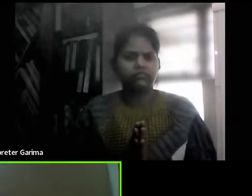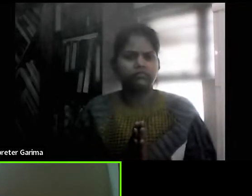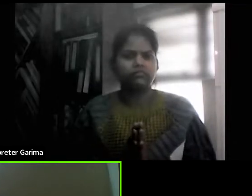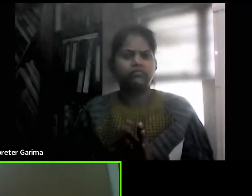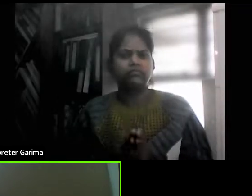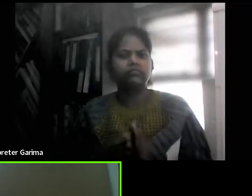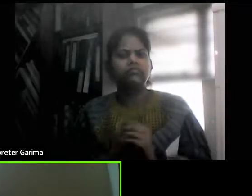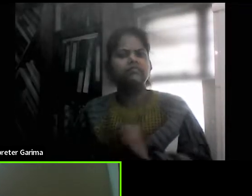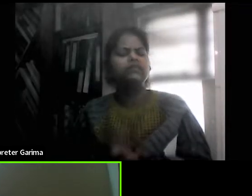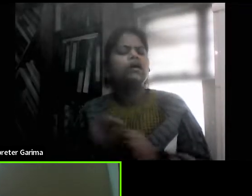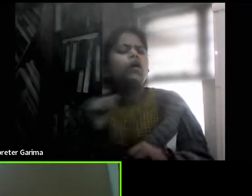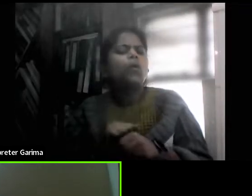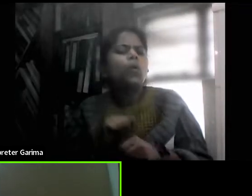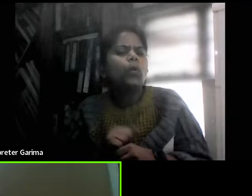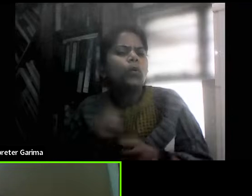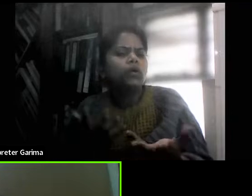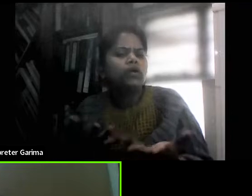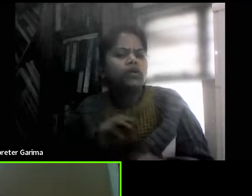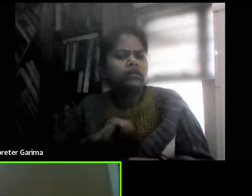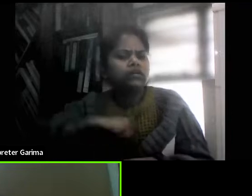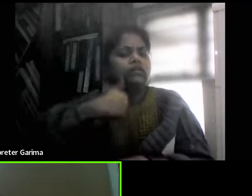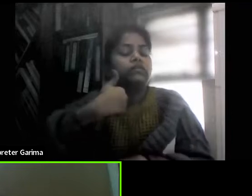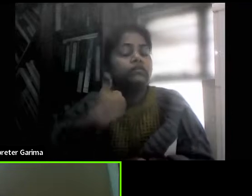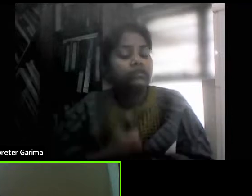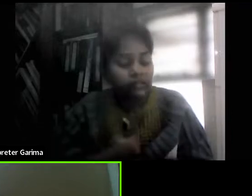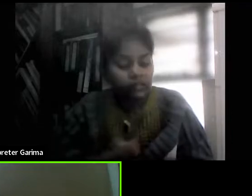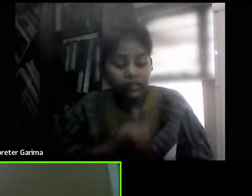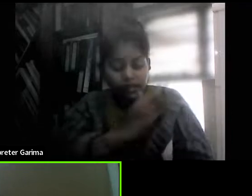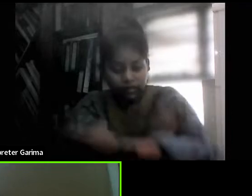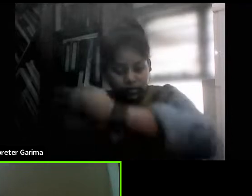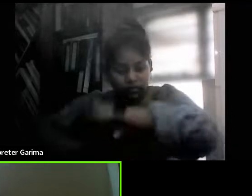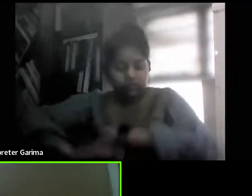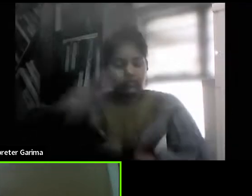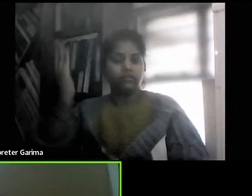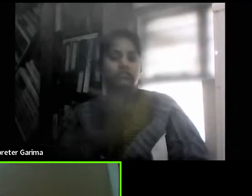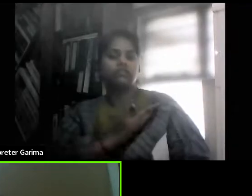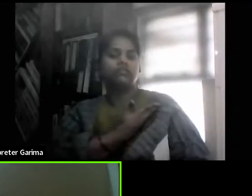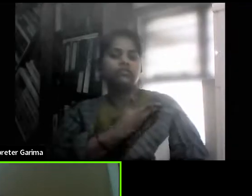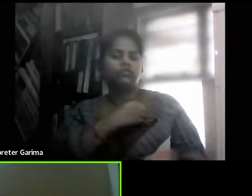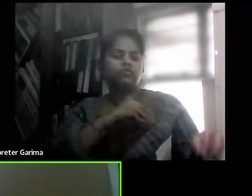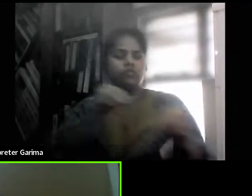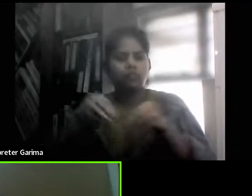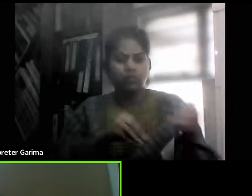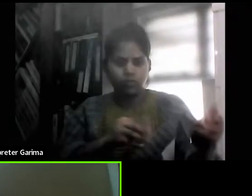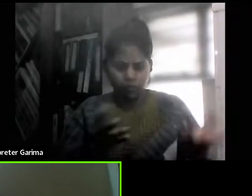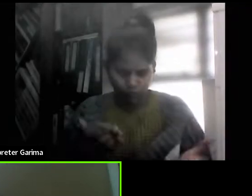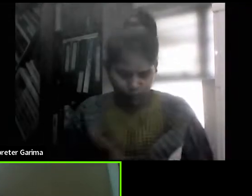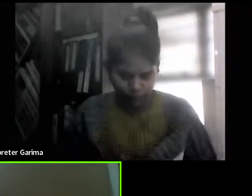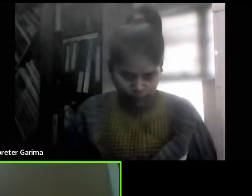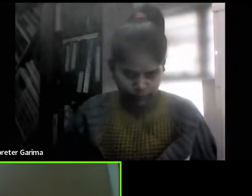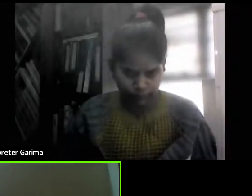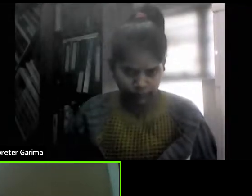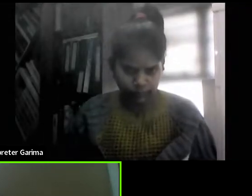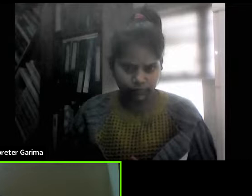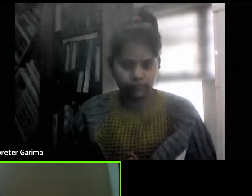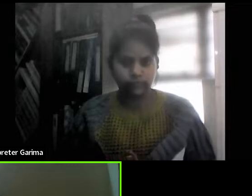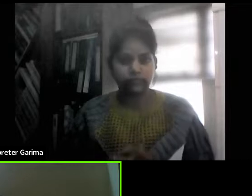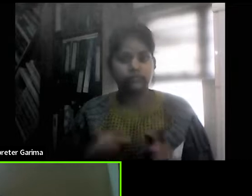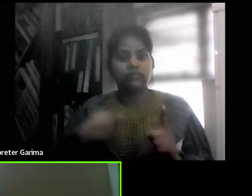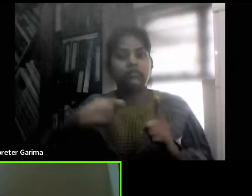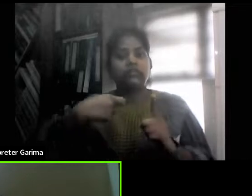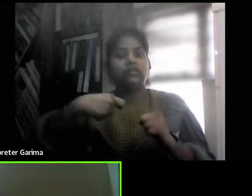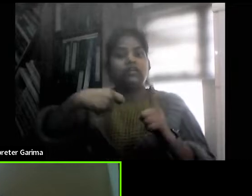extensively worked on history of disability rights movement. But except his one section on KFB, Kerala Federation of the